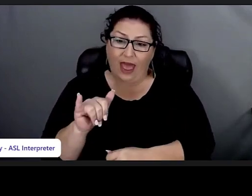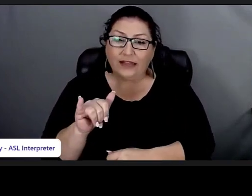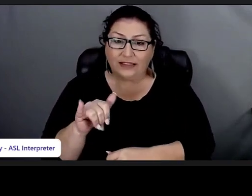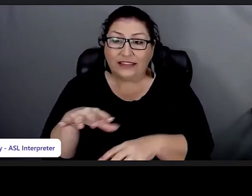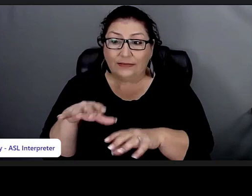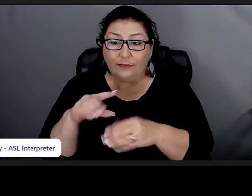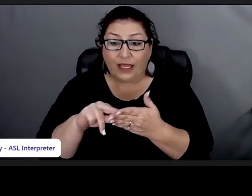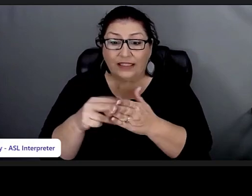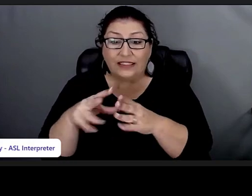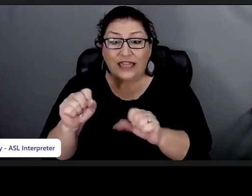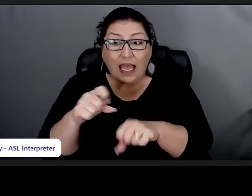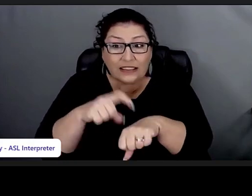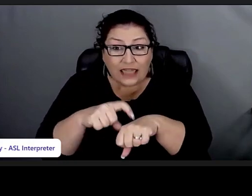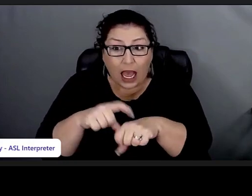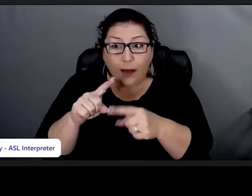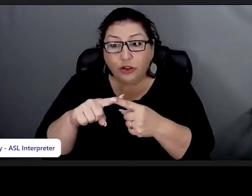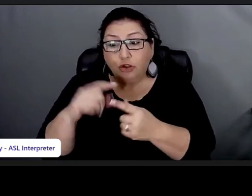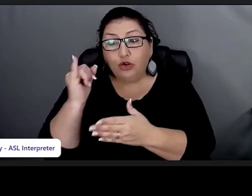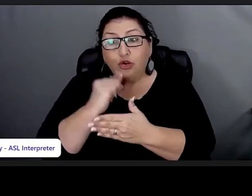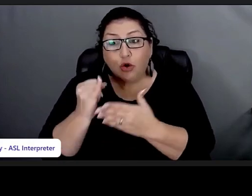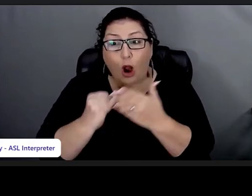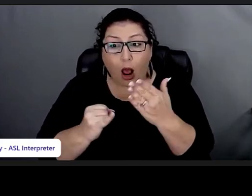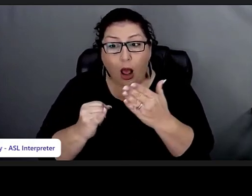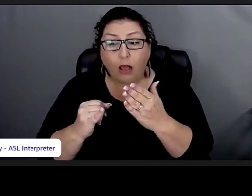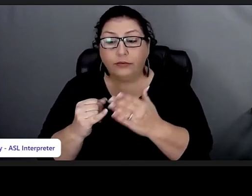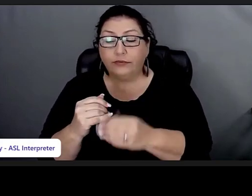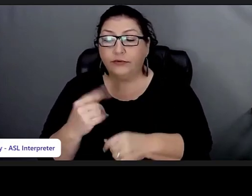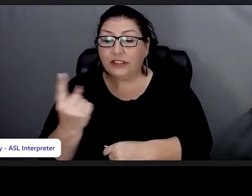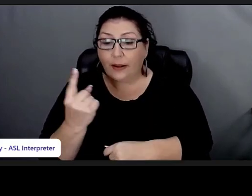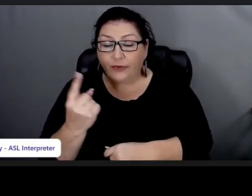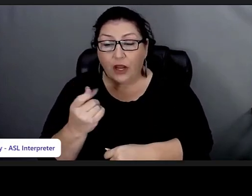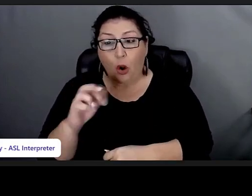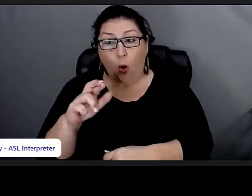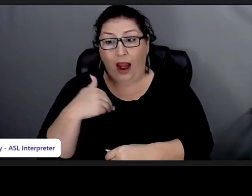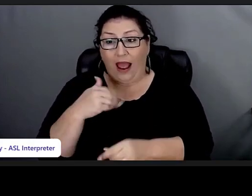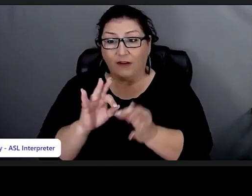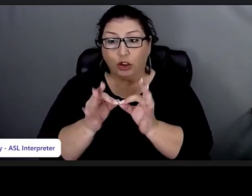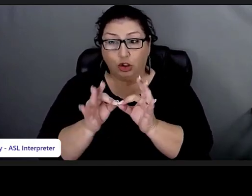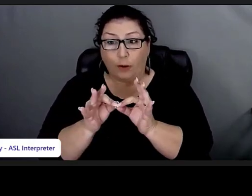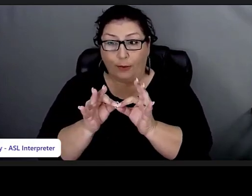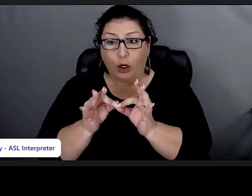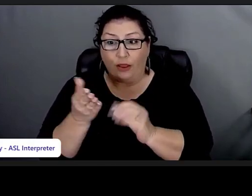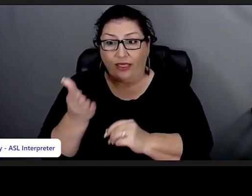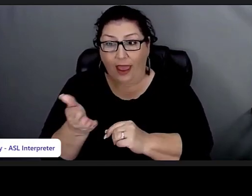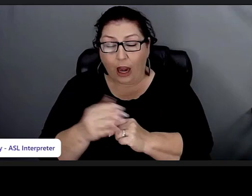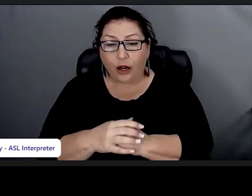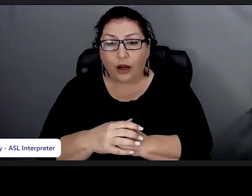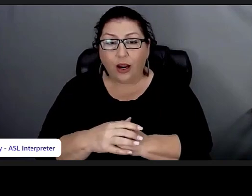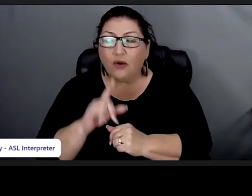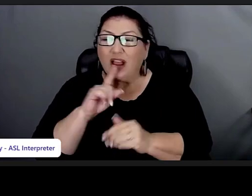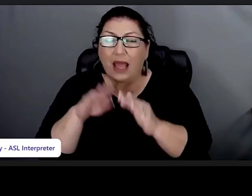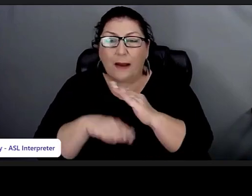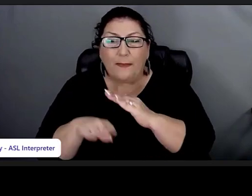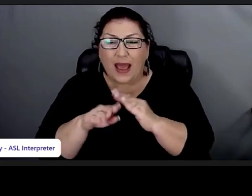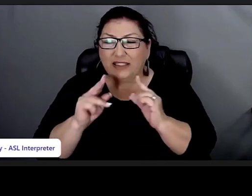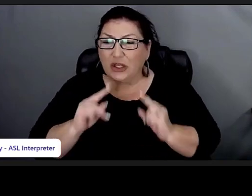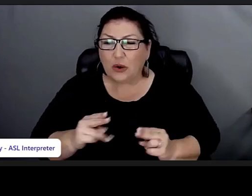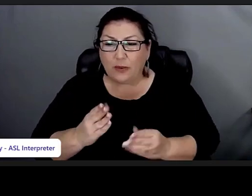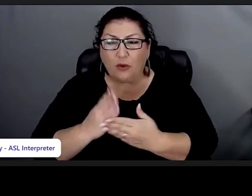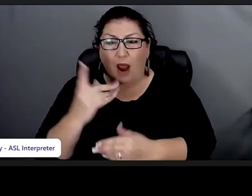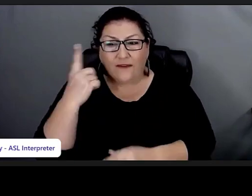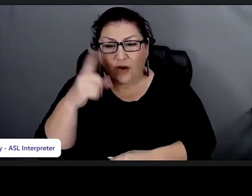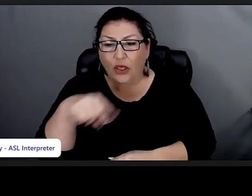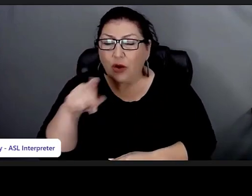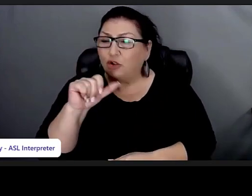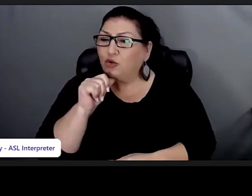time to draw a diagram or have an interpreter, a basic human right for those who do not speak